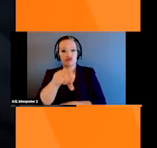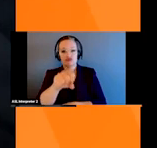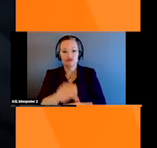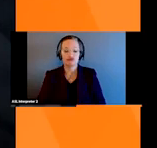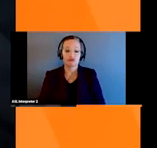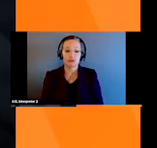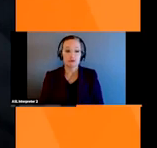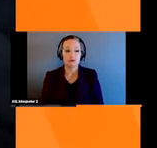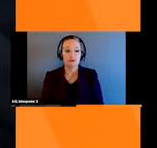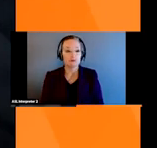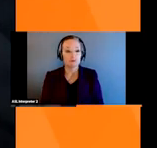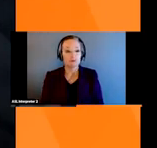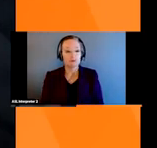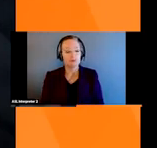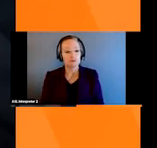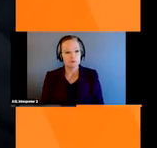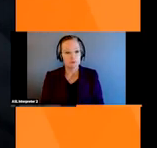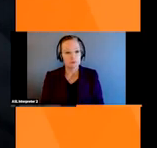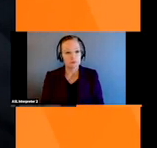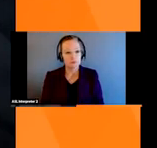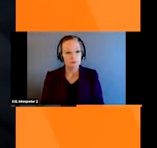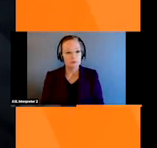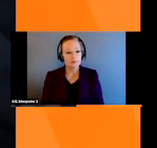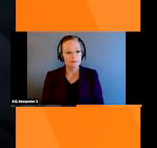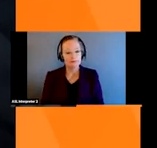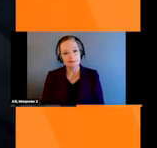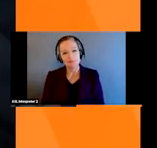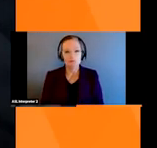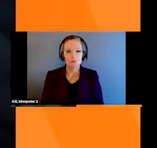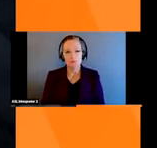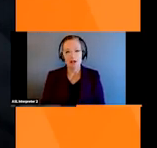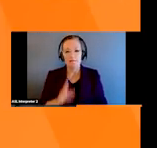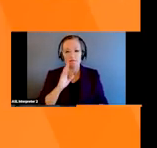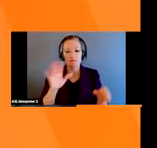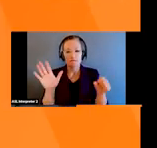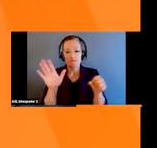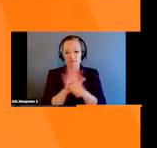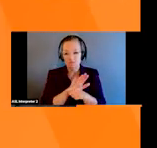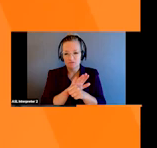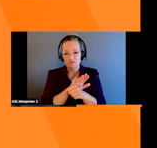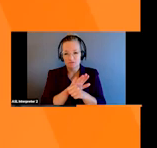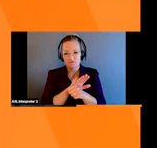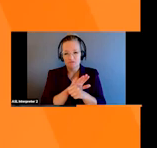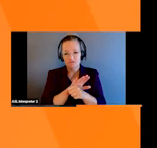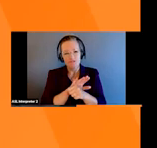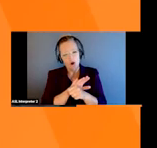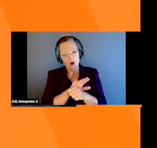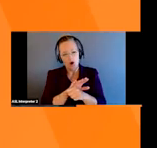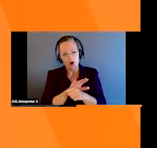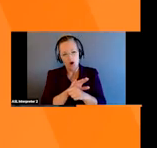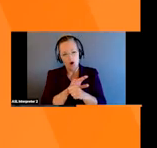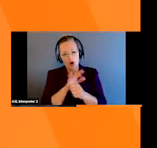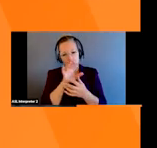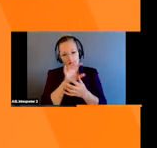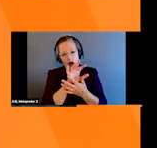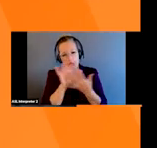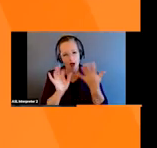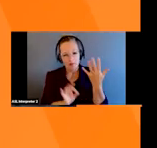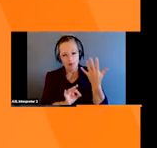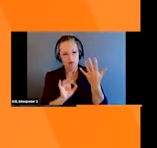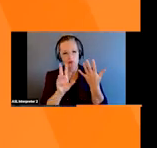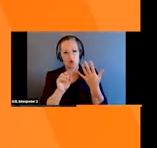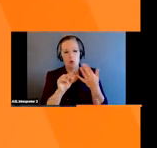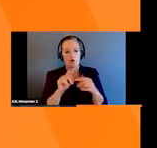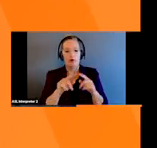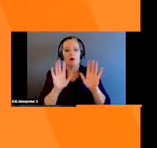is it's not like a full feature option. Great. I'm under my account. I can do this